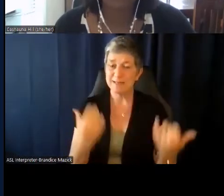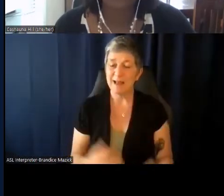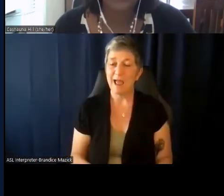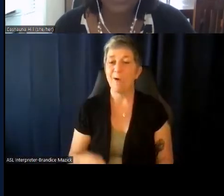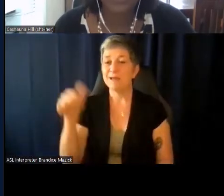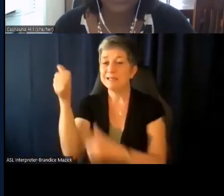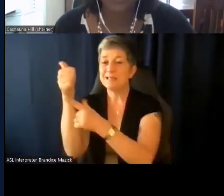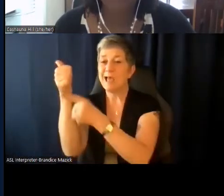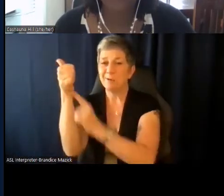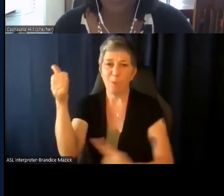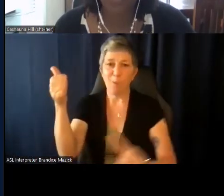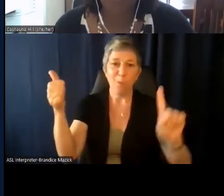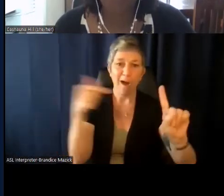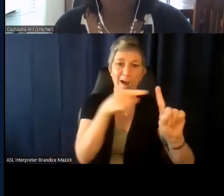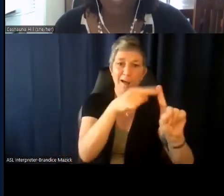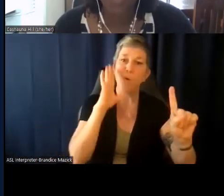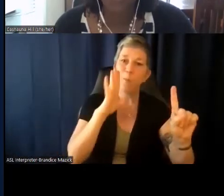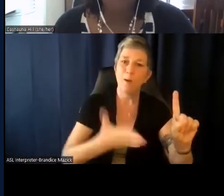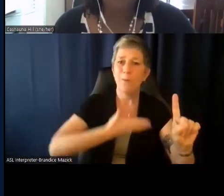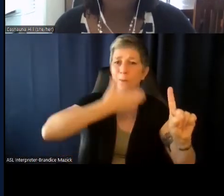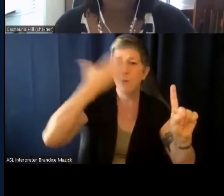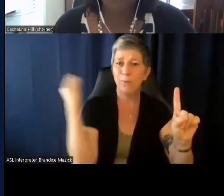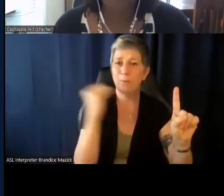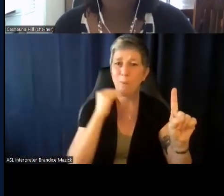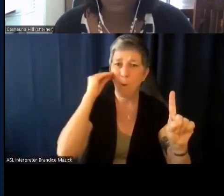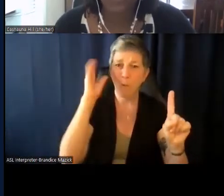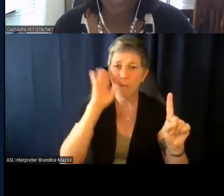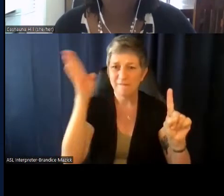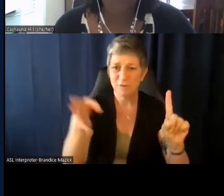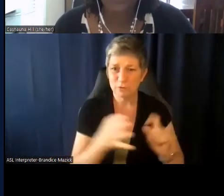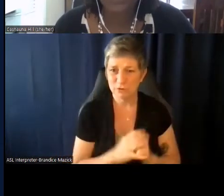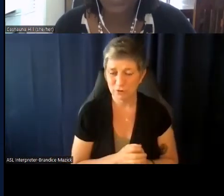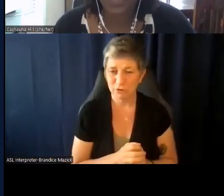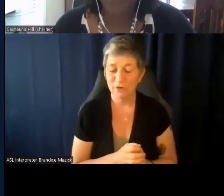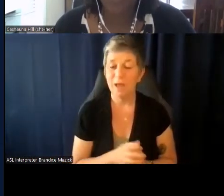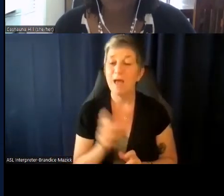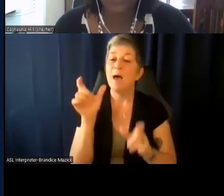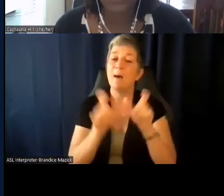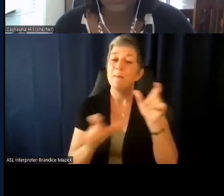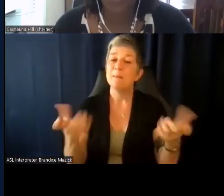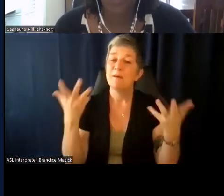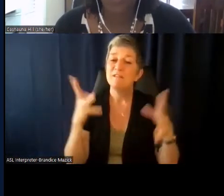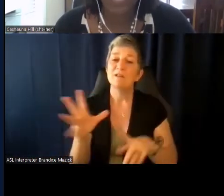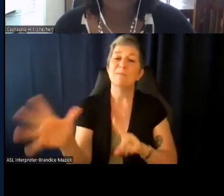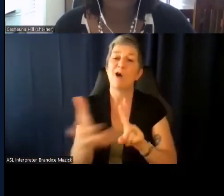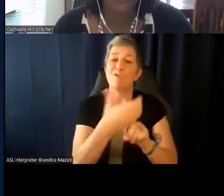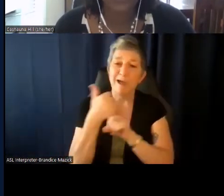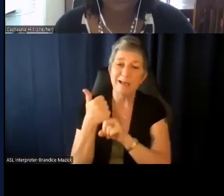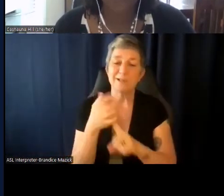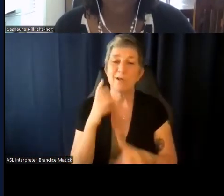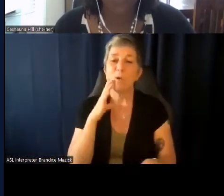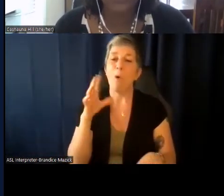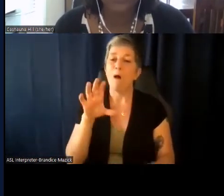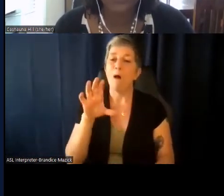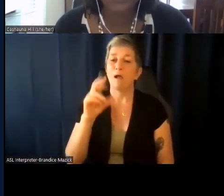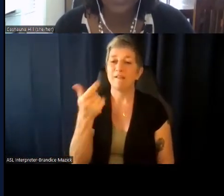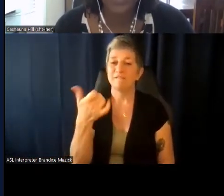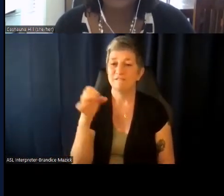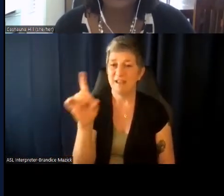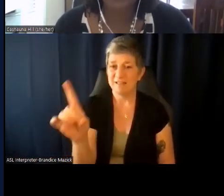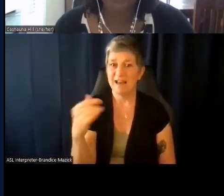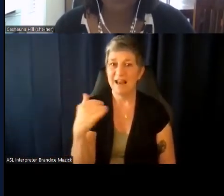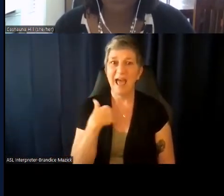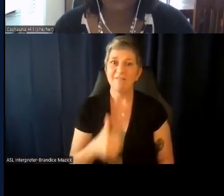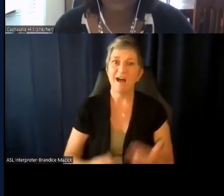experience homelessness in the future. People who have been arrested or convicted are at risk for homelessness